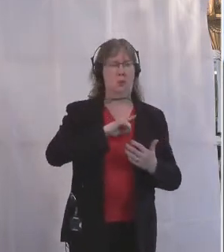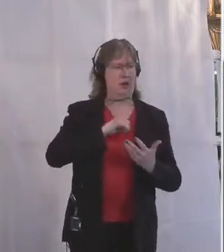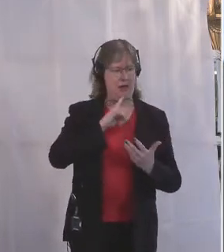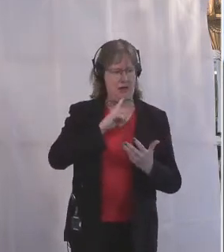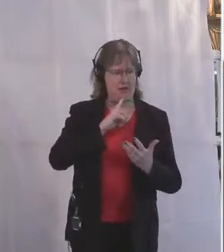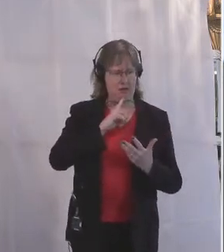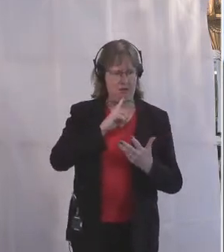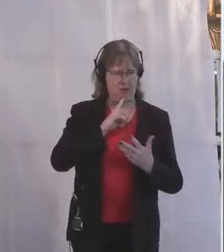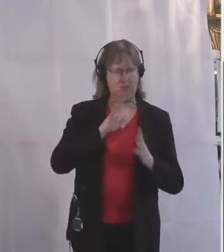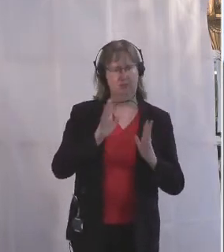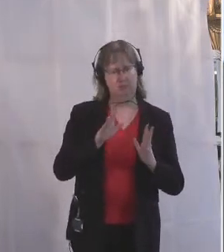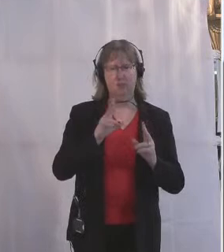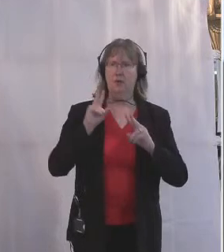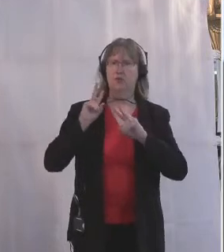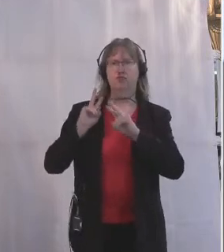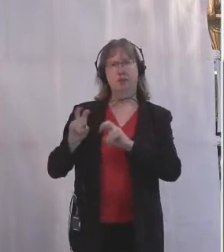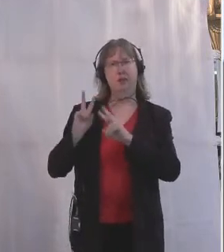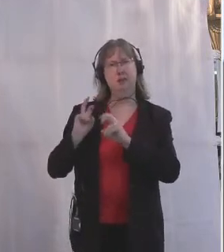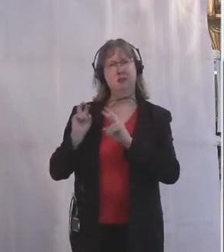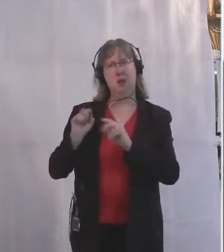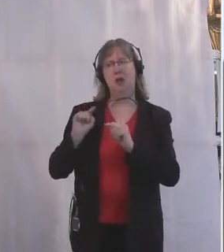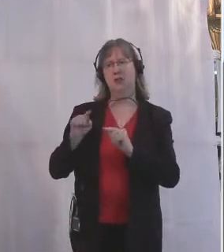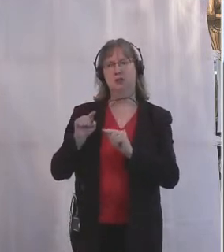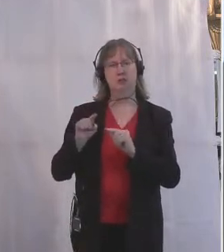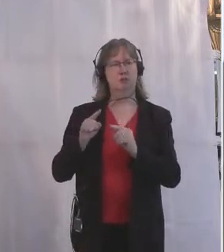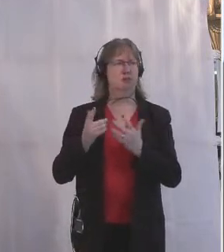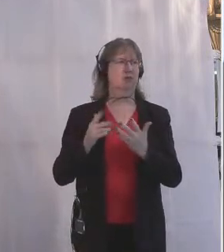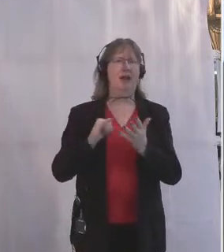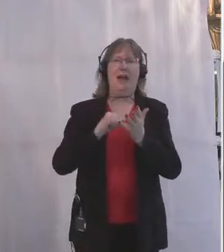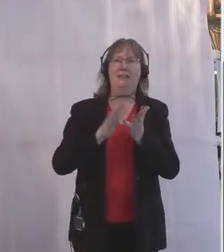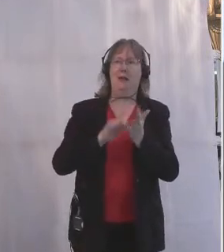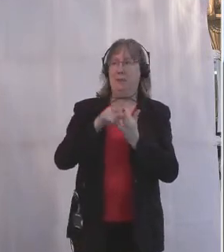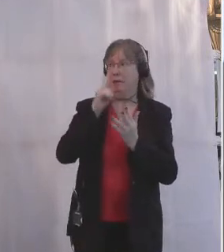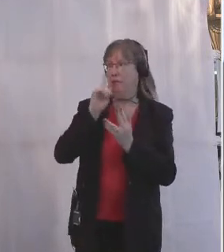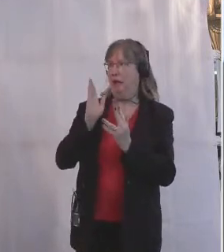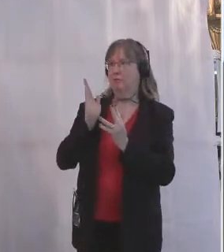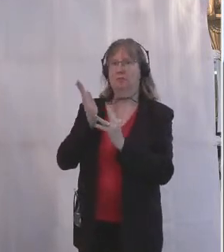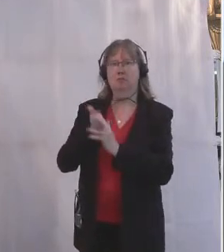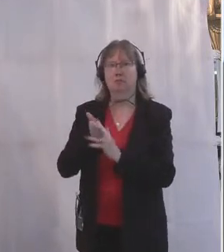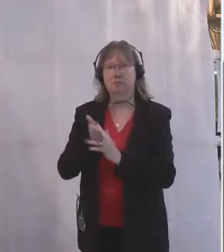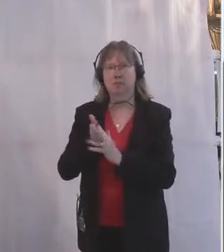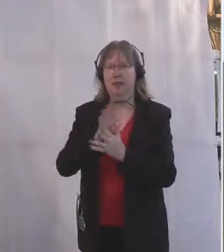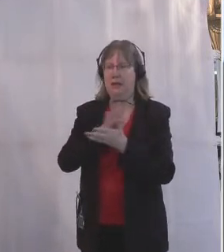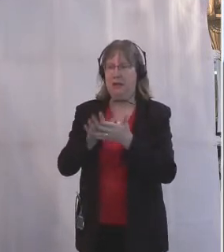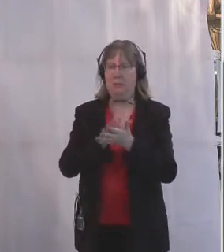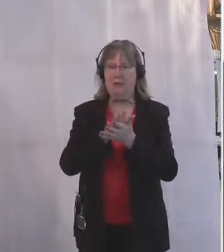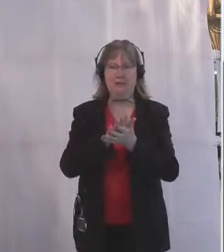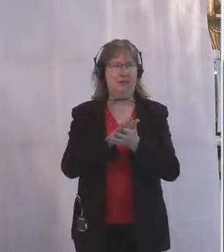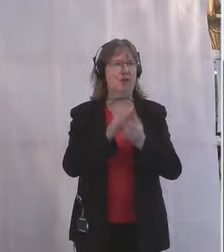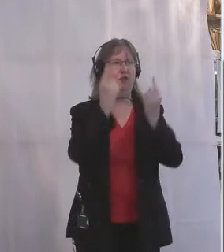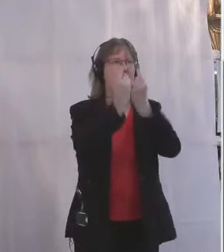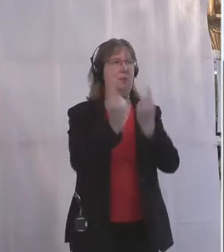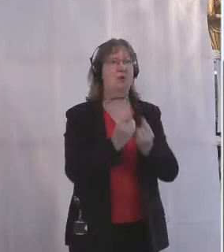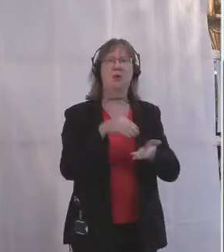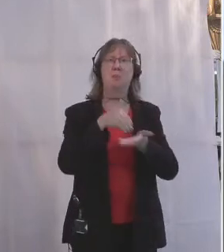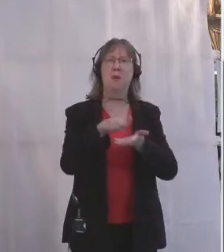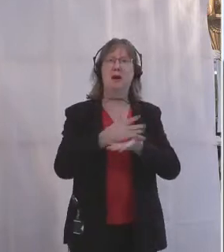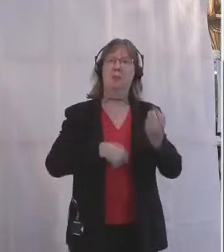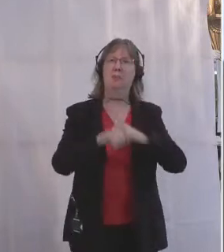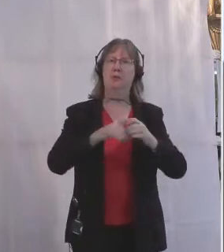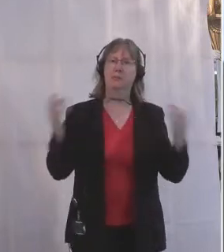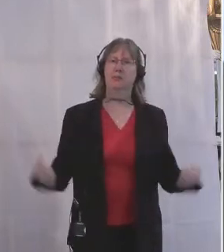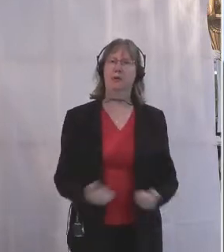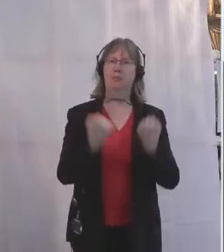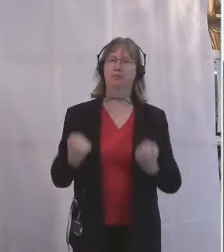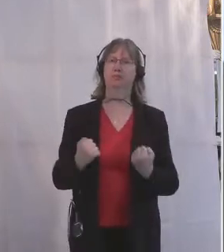short, that research that's accessible to SMEs will ensure a stronger product market fit as they grow. And